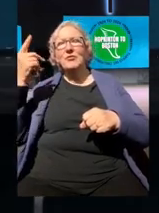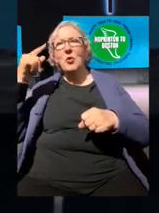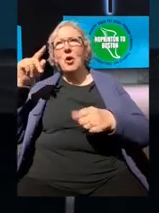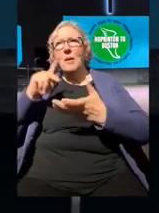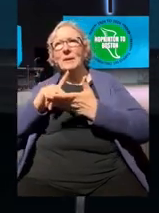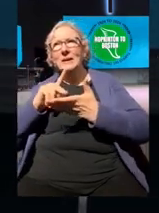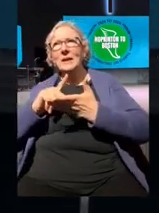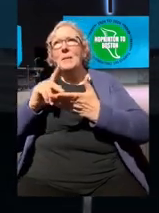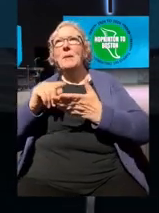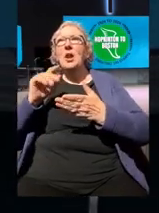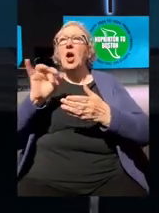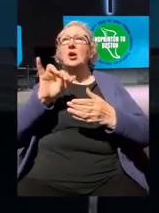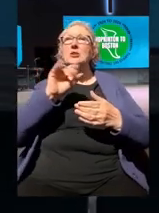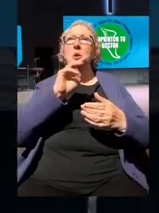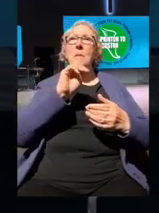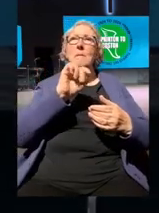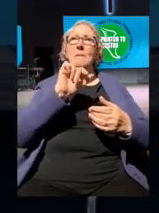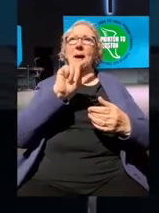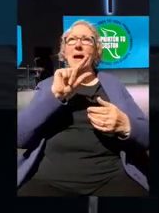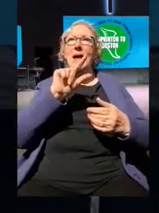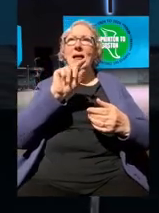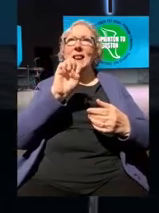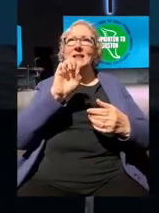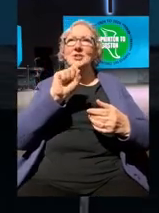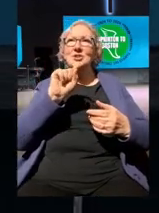another reason too. You might know this. Now,